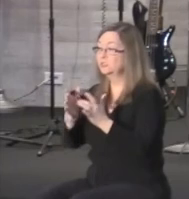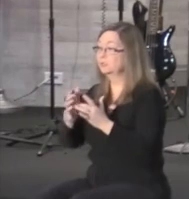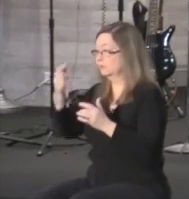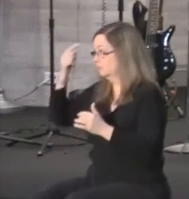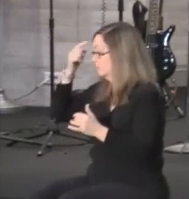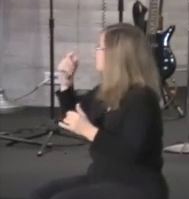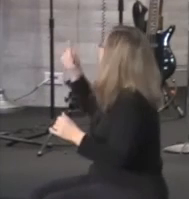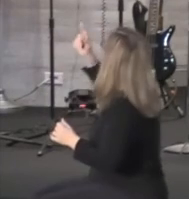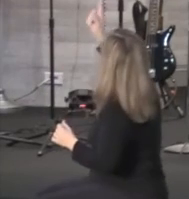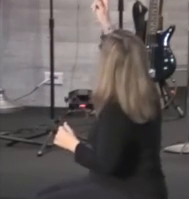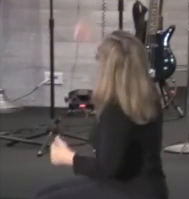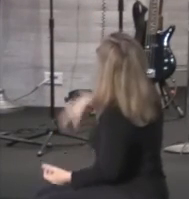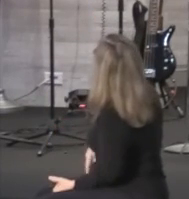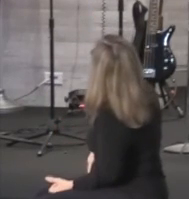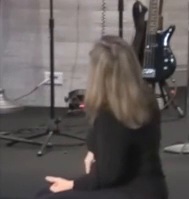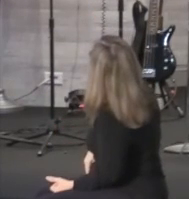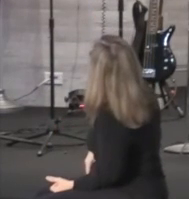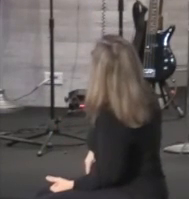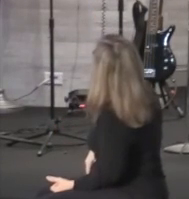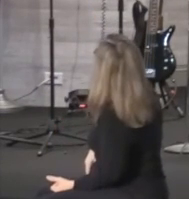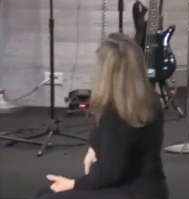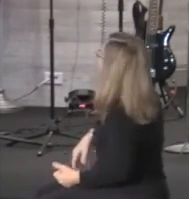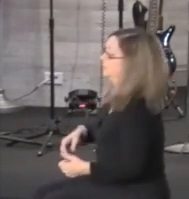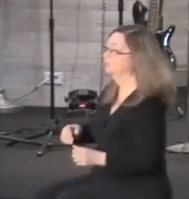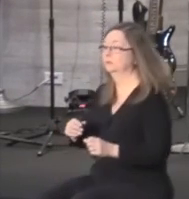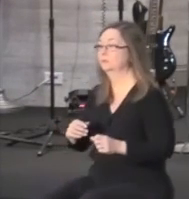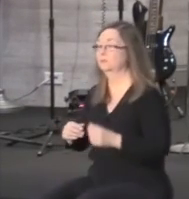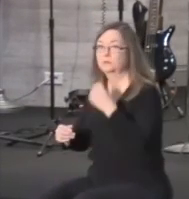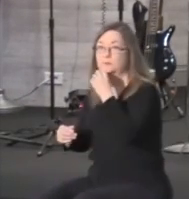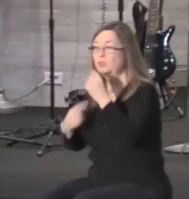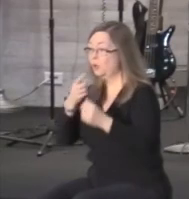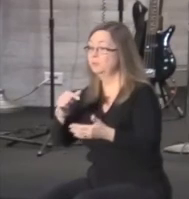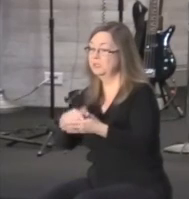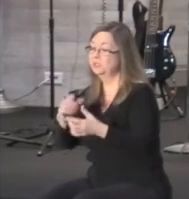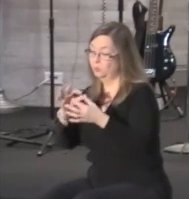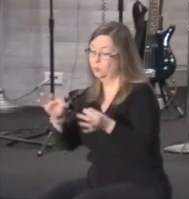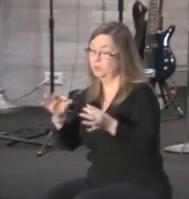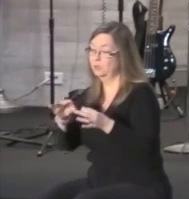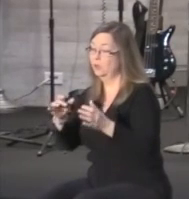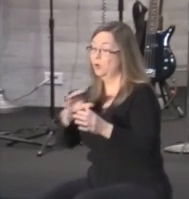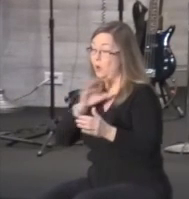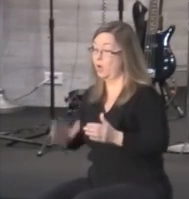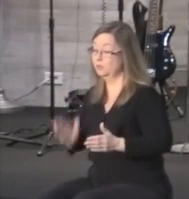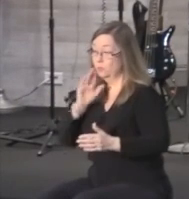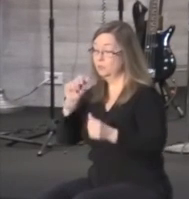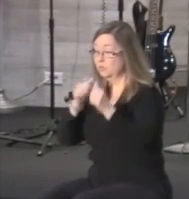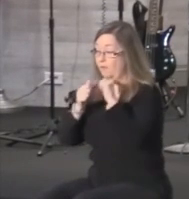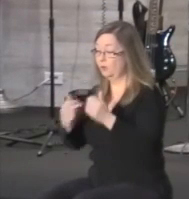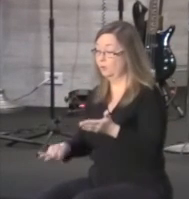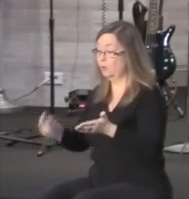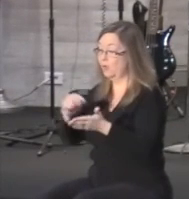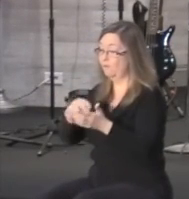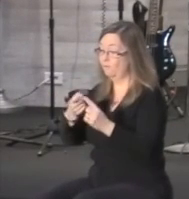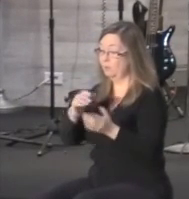that they could understand the scriptures. He told them, this is what is written. That Christ will suffer and raise from the dead